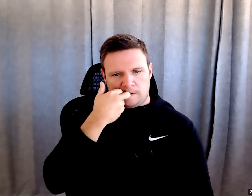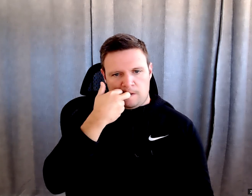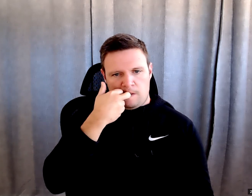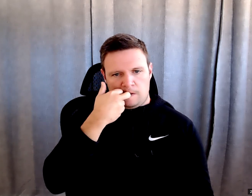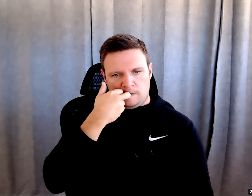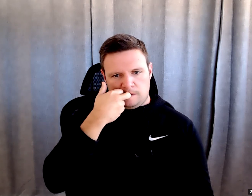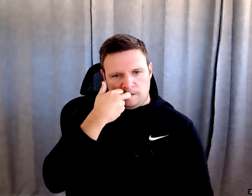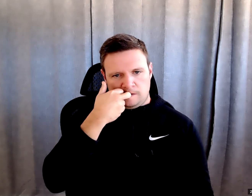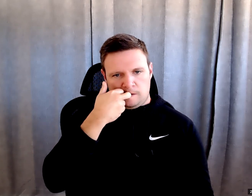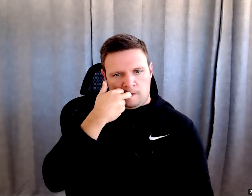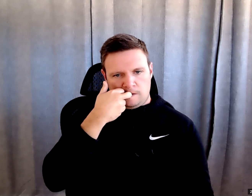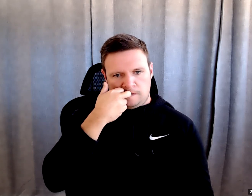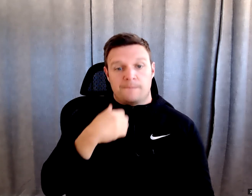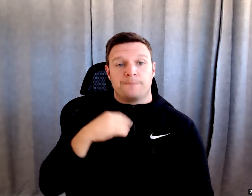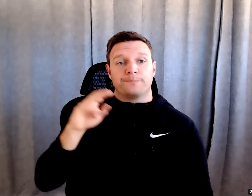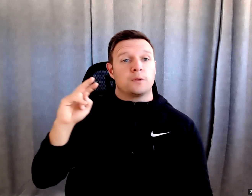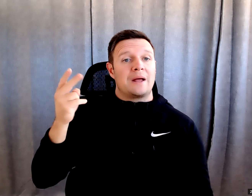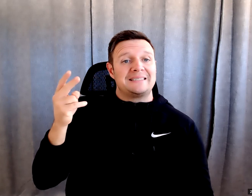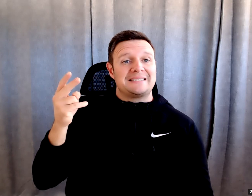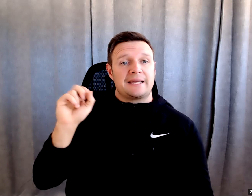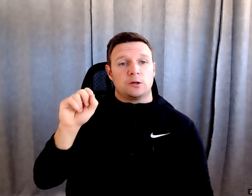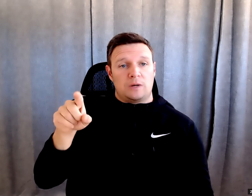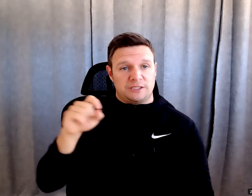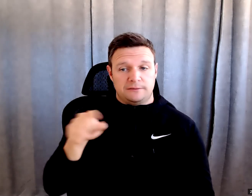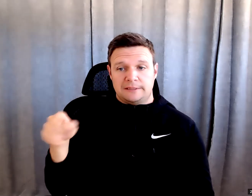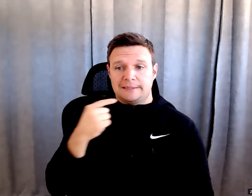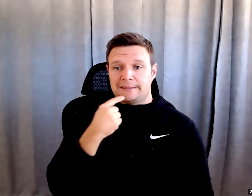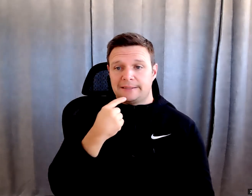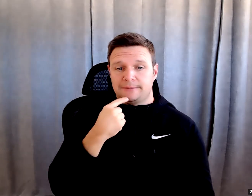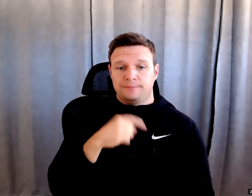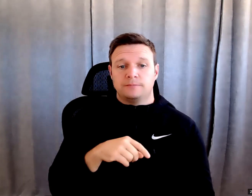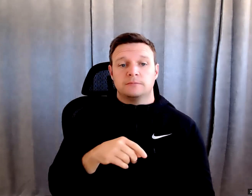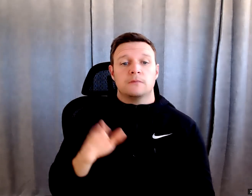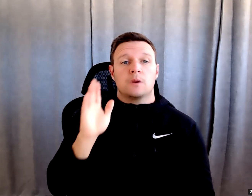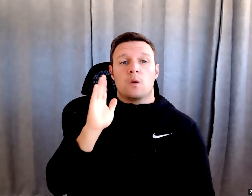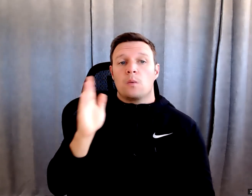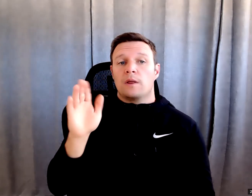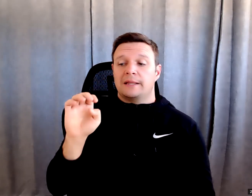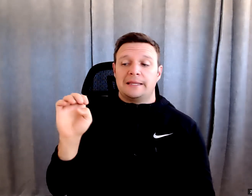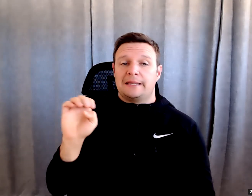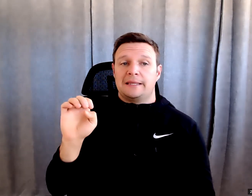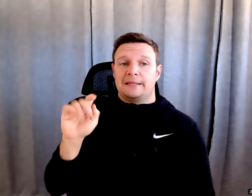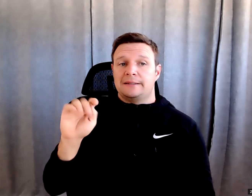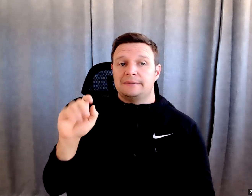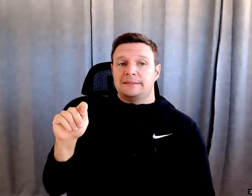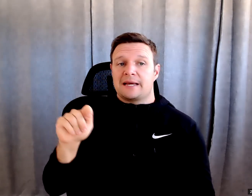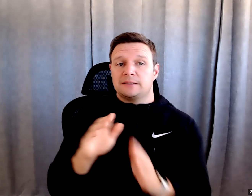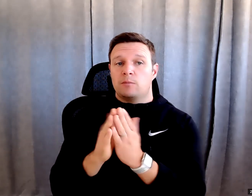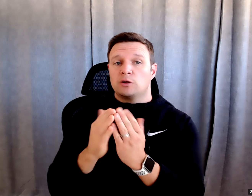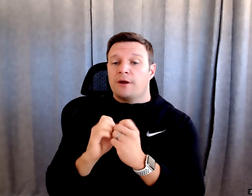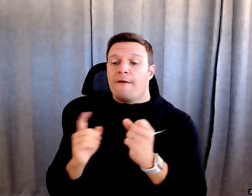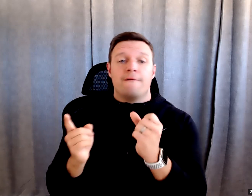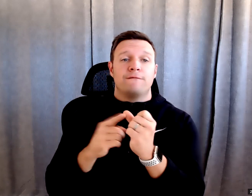There's another question in the chat. I don't know if you saw it, but it says, will the e-textbooks be first come, first serve, or